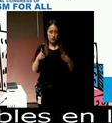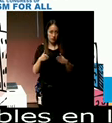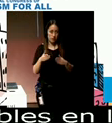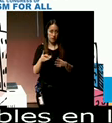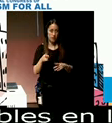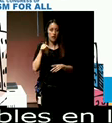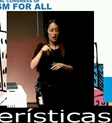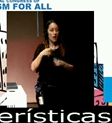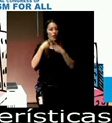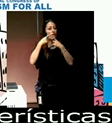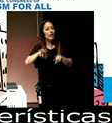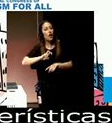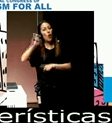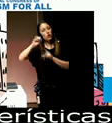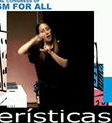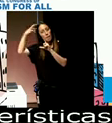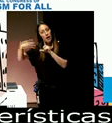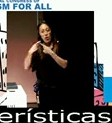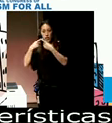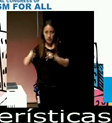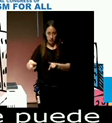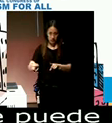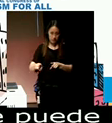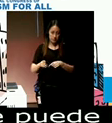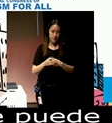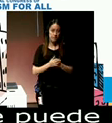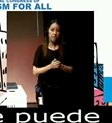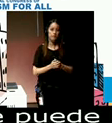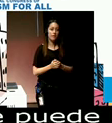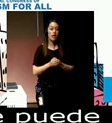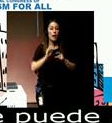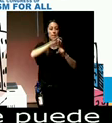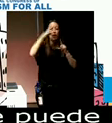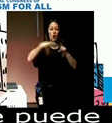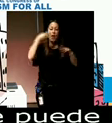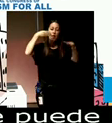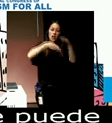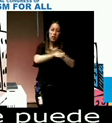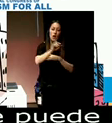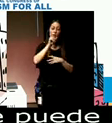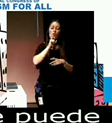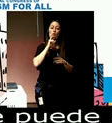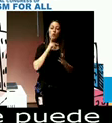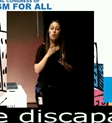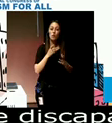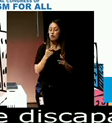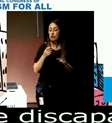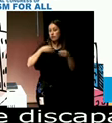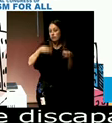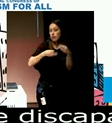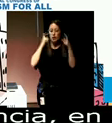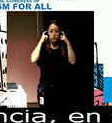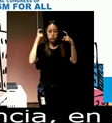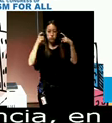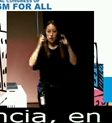accessibility, we also try to build pages that are accessible for everyone.